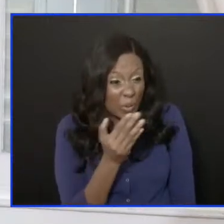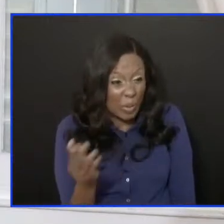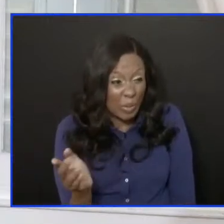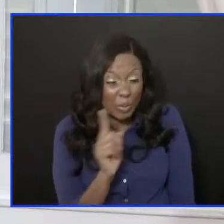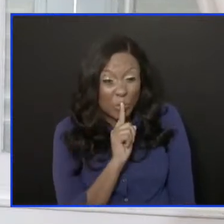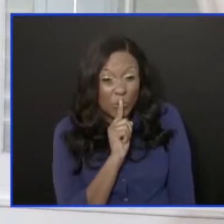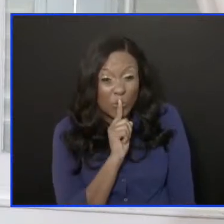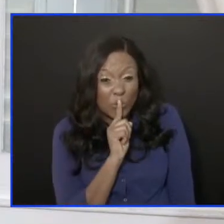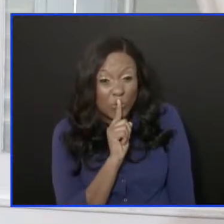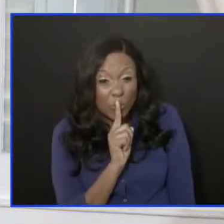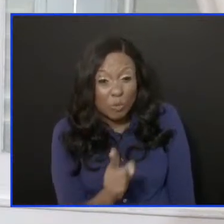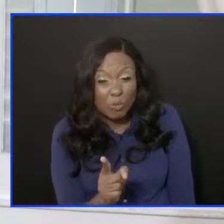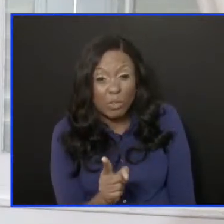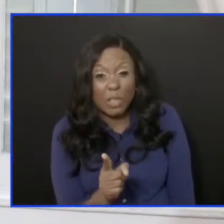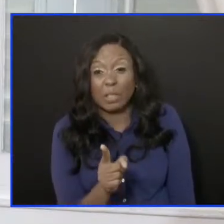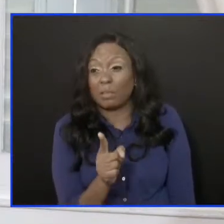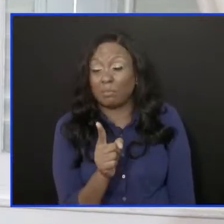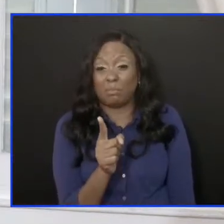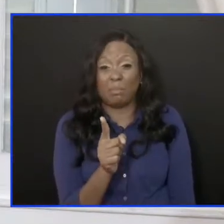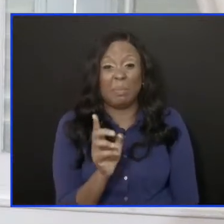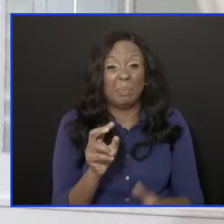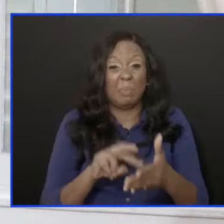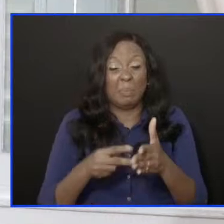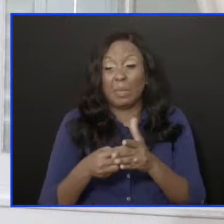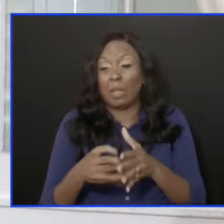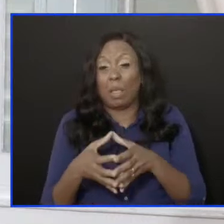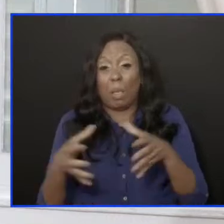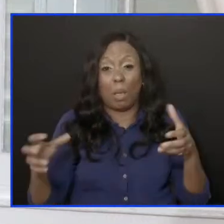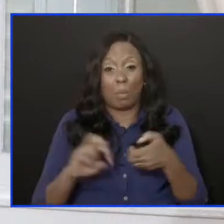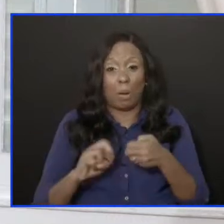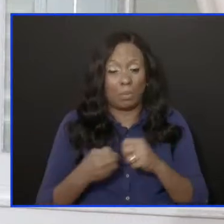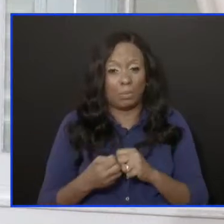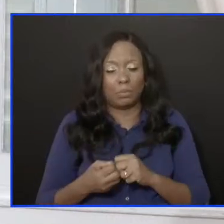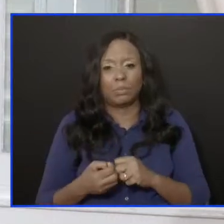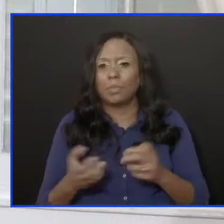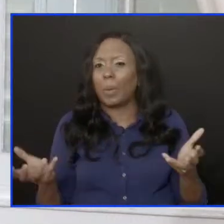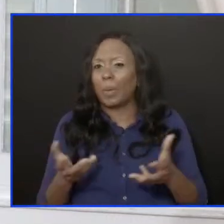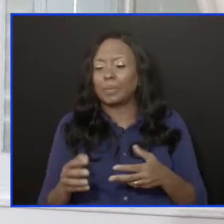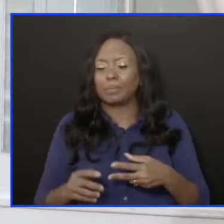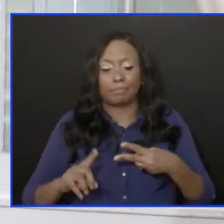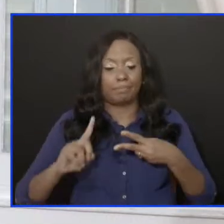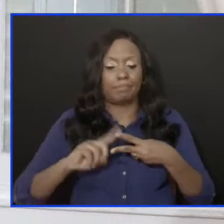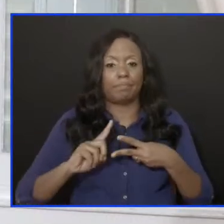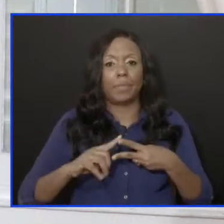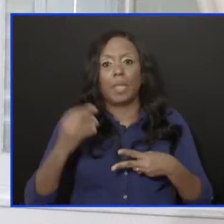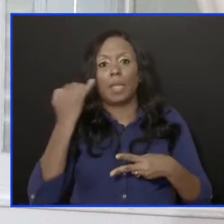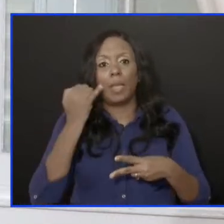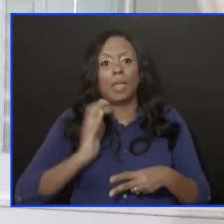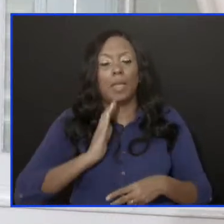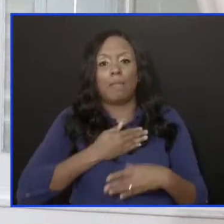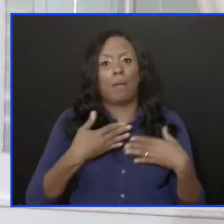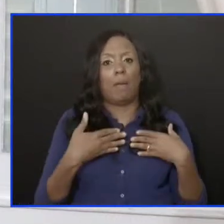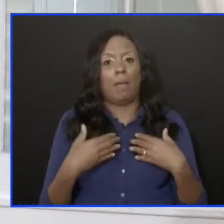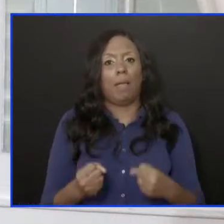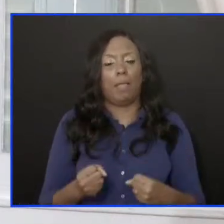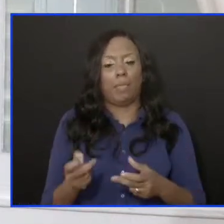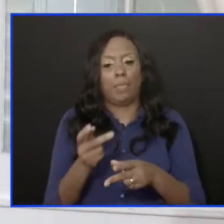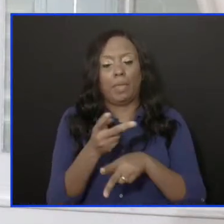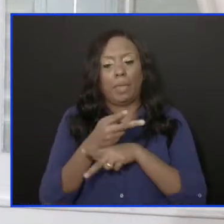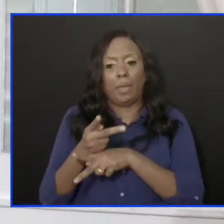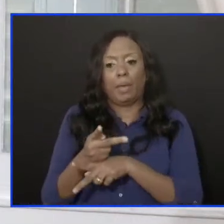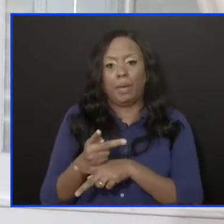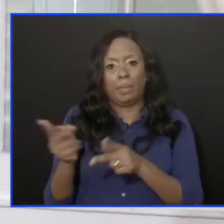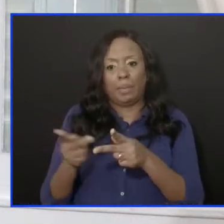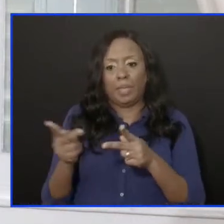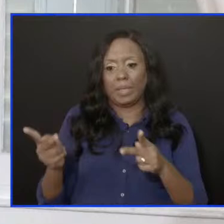significant problems: one, if our healthcare facilities are overwhelmed, and by healthcare I mean